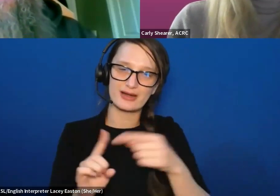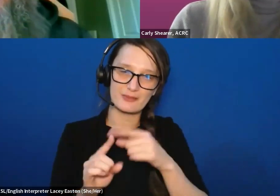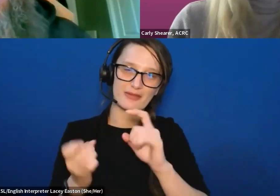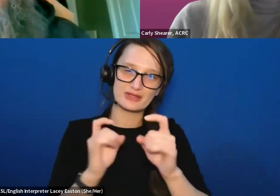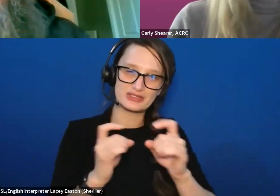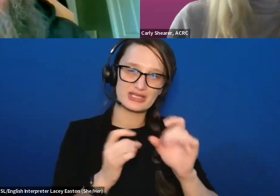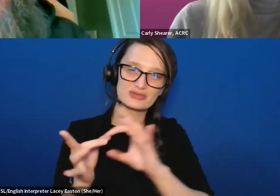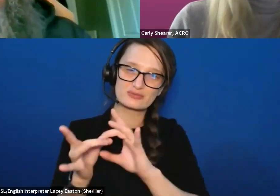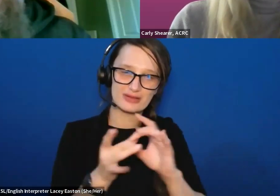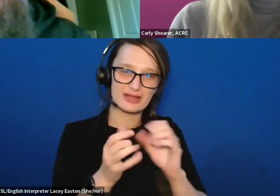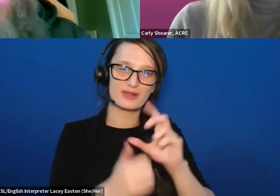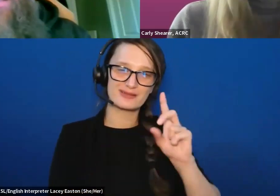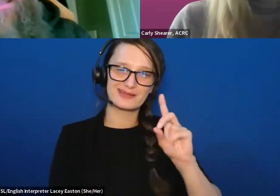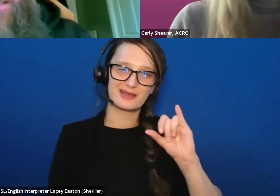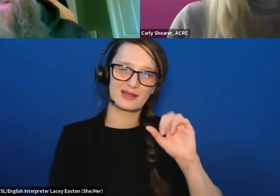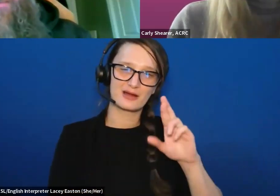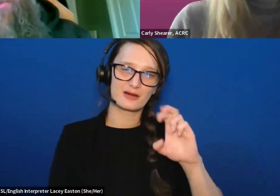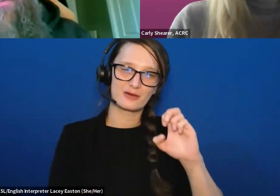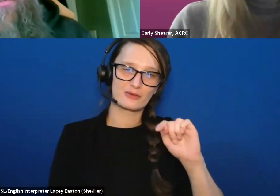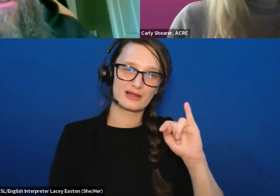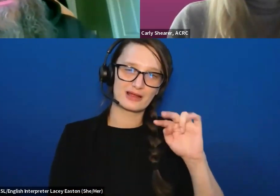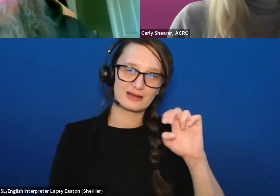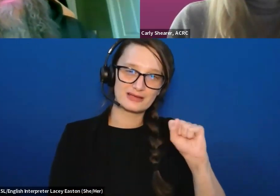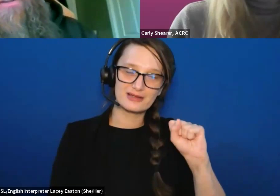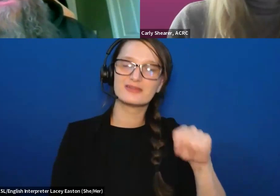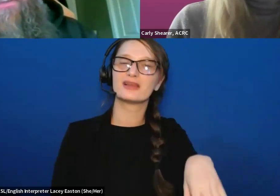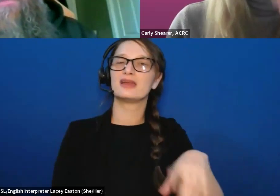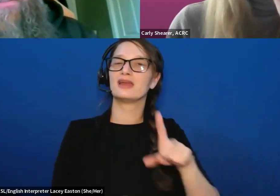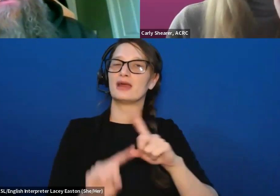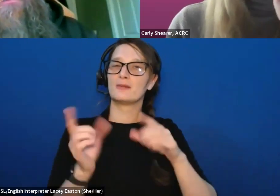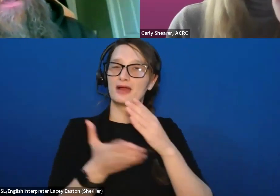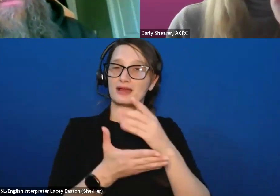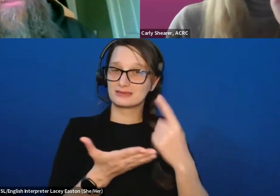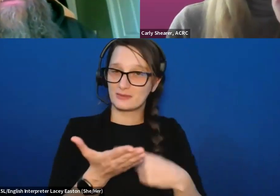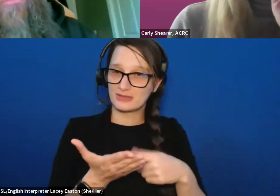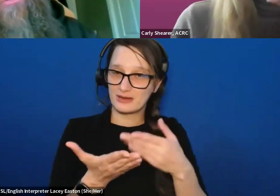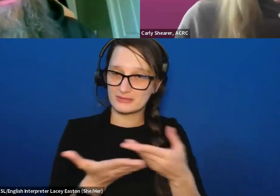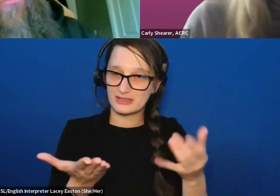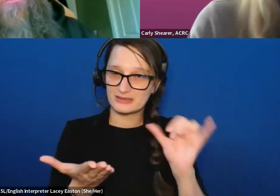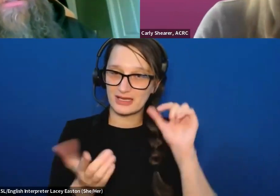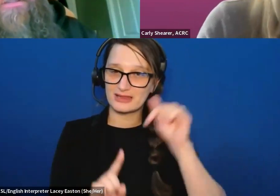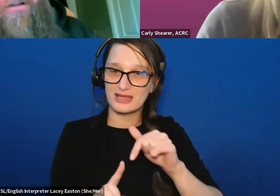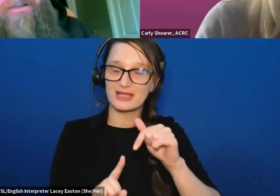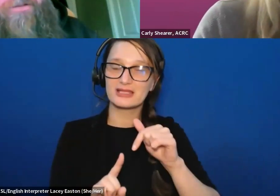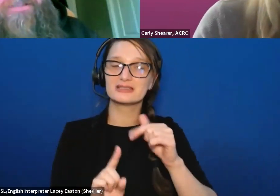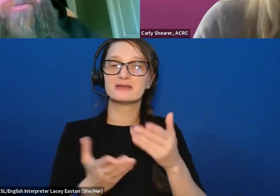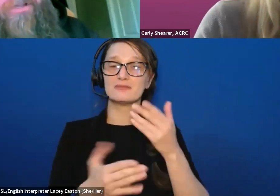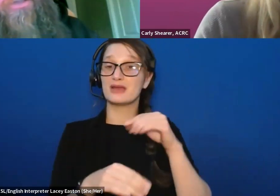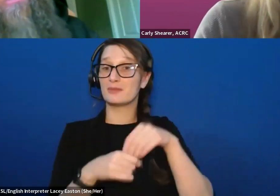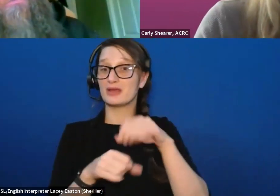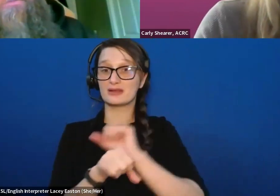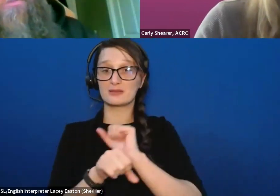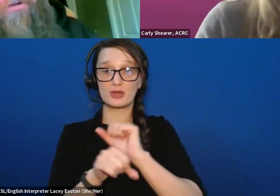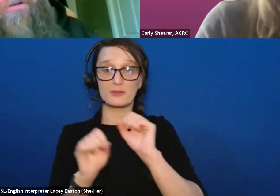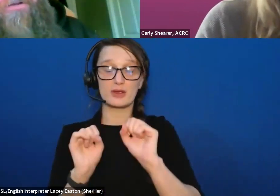related to directives. But sometimes things like this, for those of you that are service providers, you may have been in the employment work group that's been talking about this